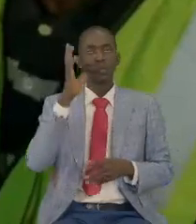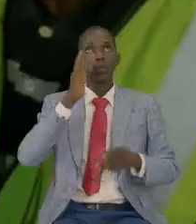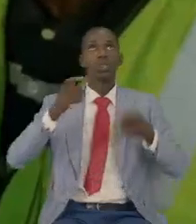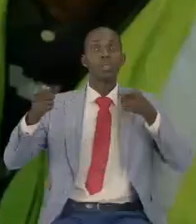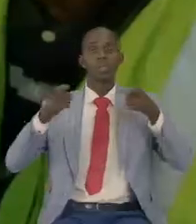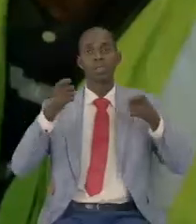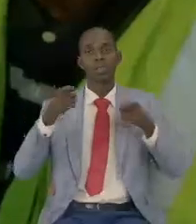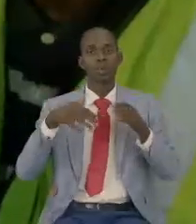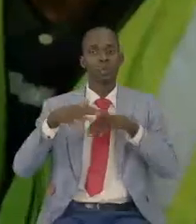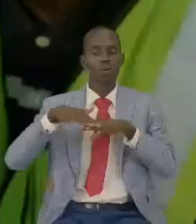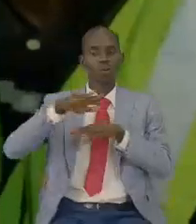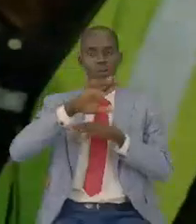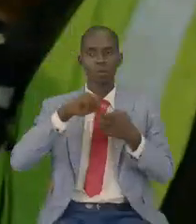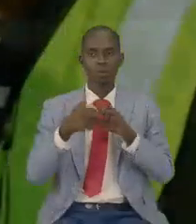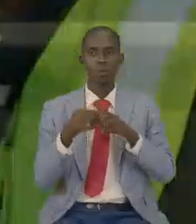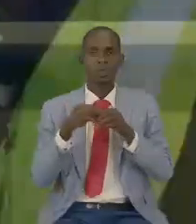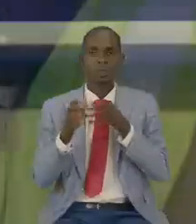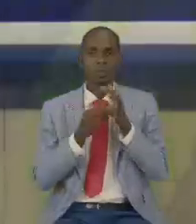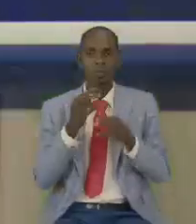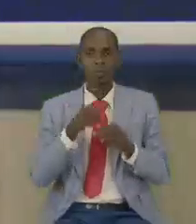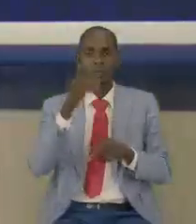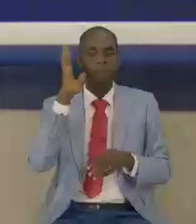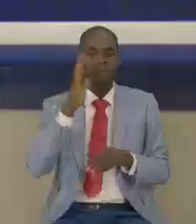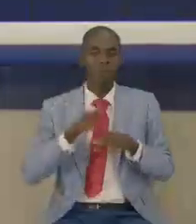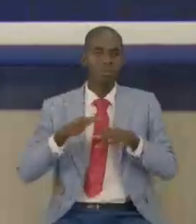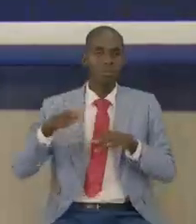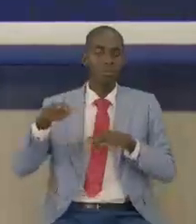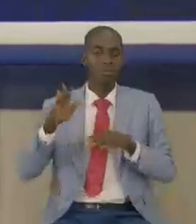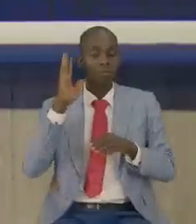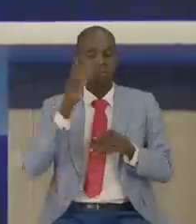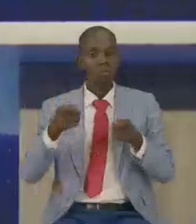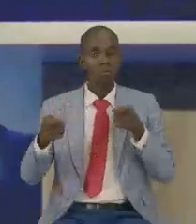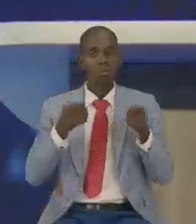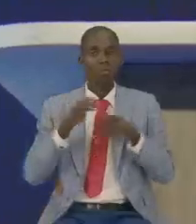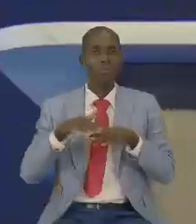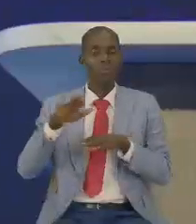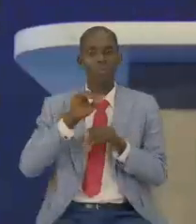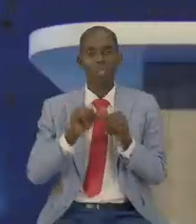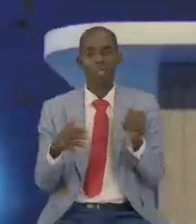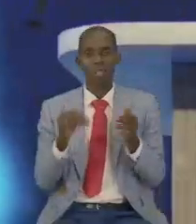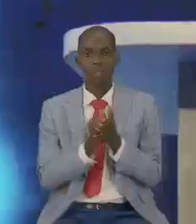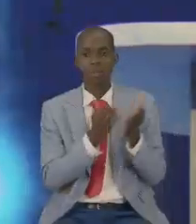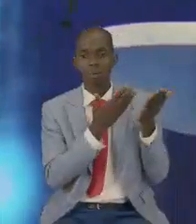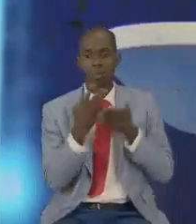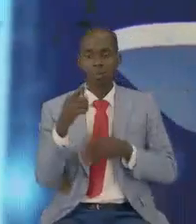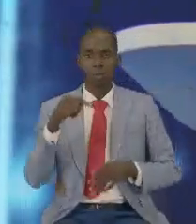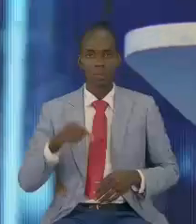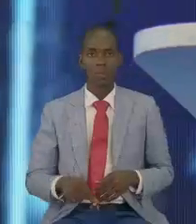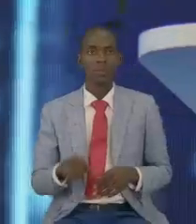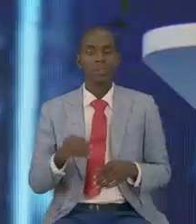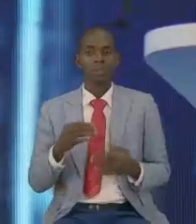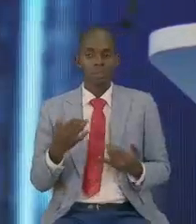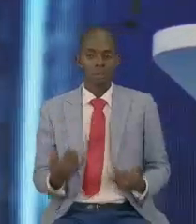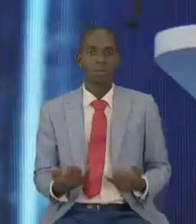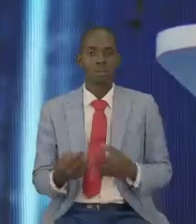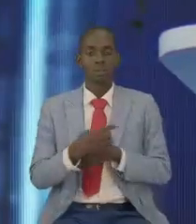over everything that clamped you down in the past. Today, because the Redeemer,